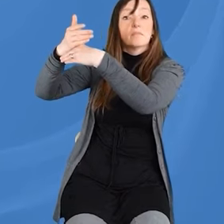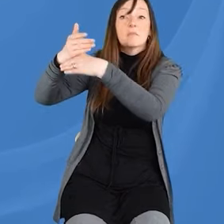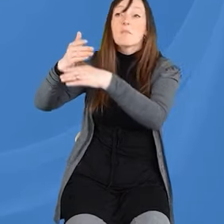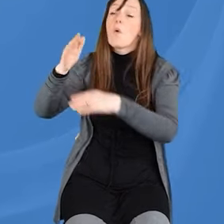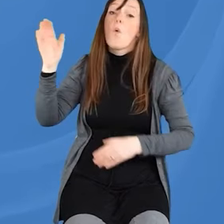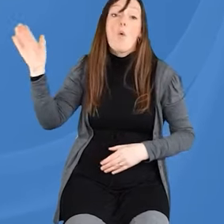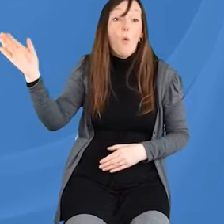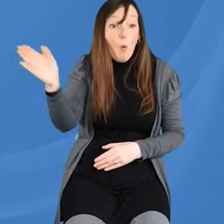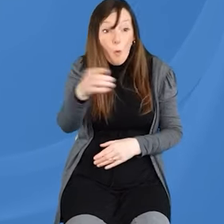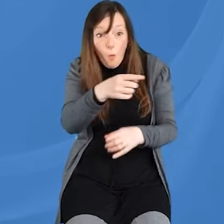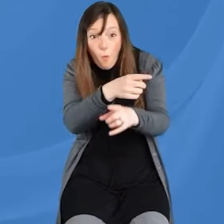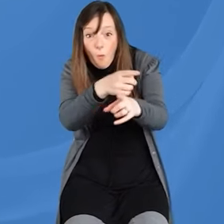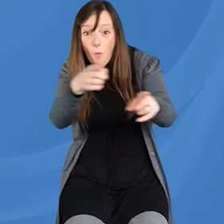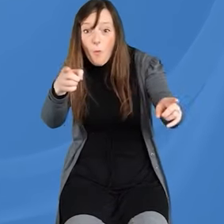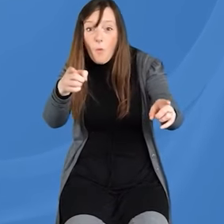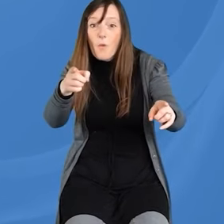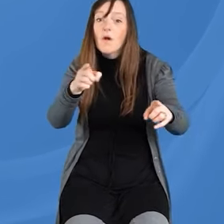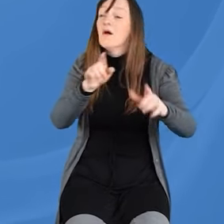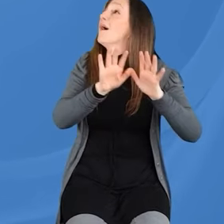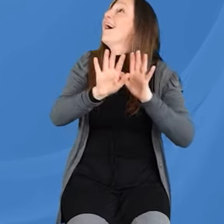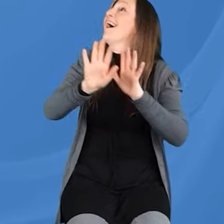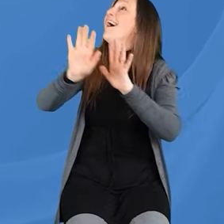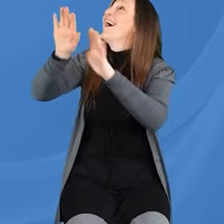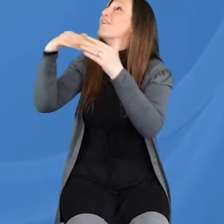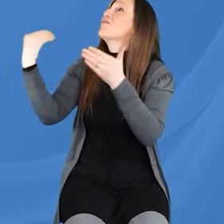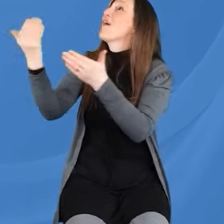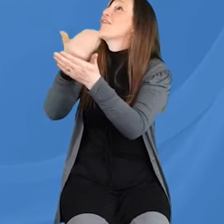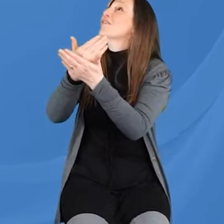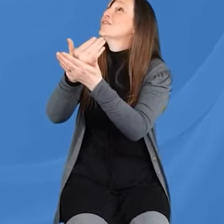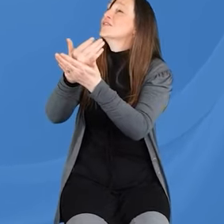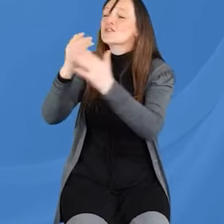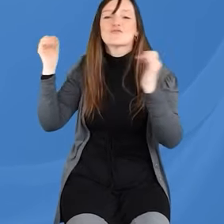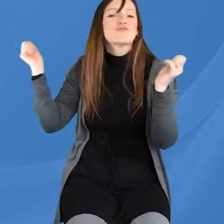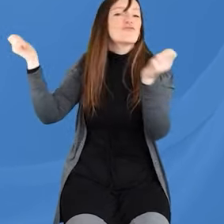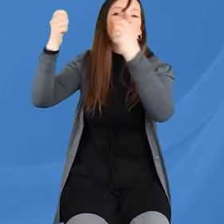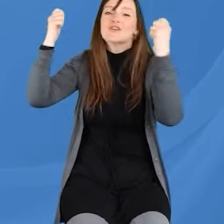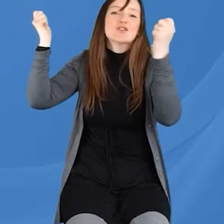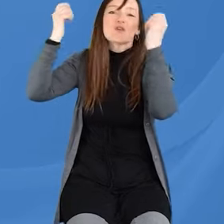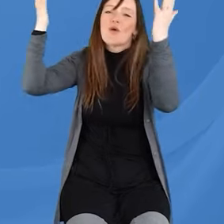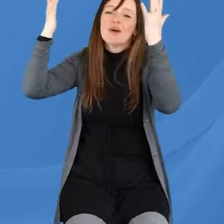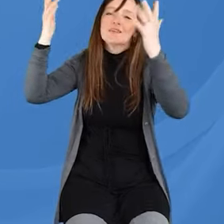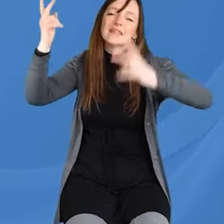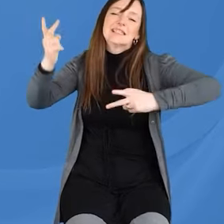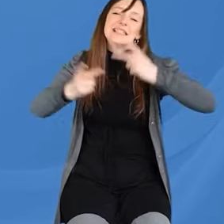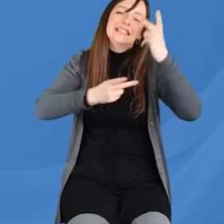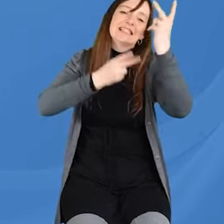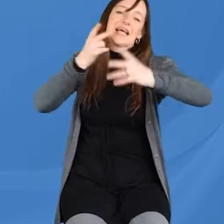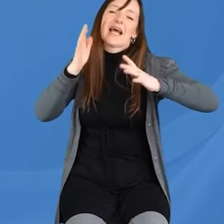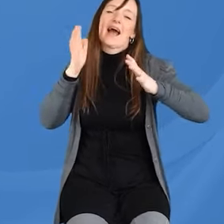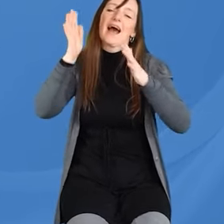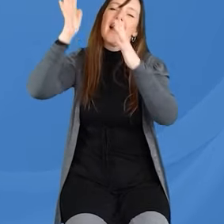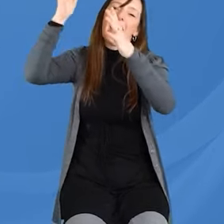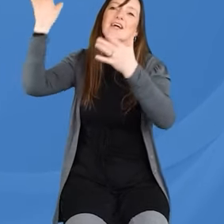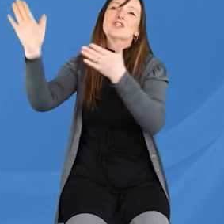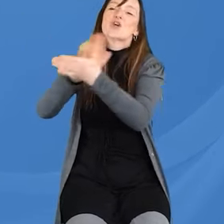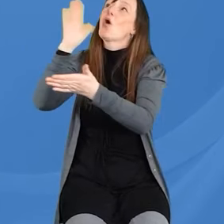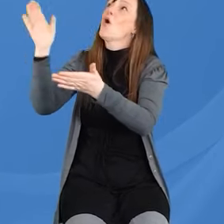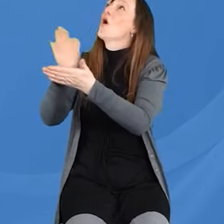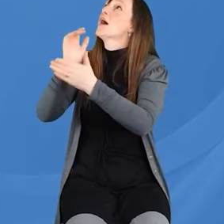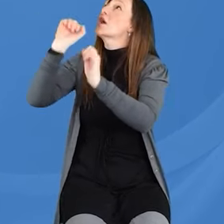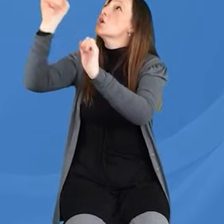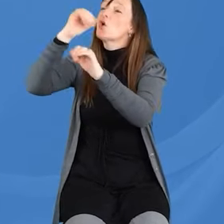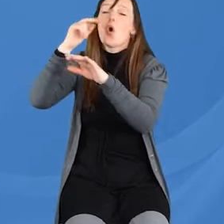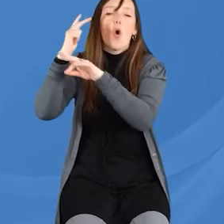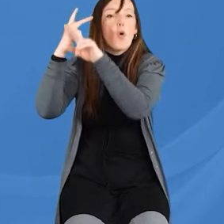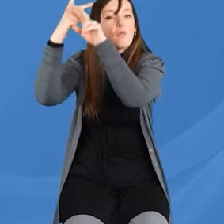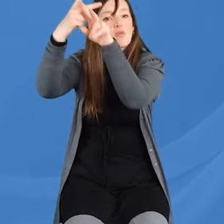But let all who take refuge in you rejoice. Let them ever sing for joy. And